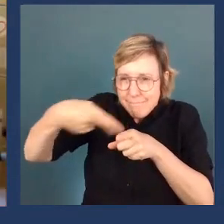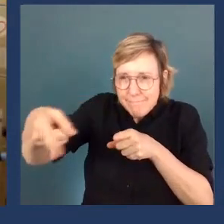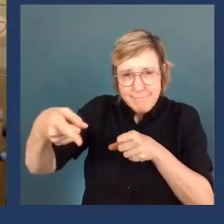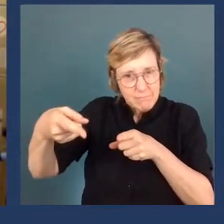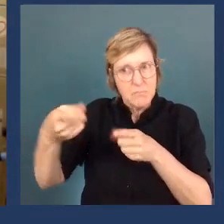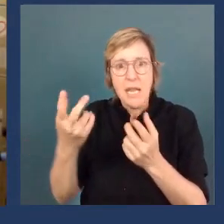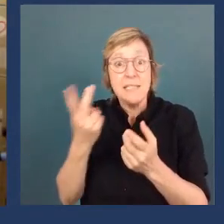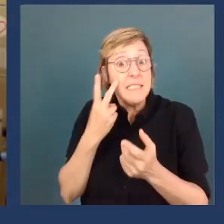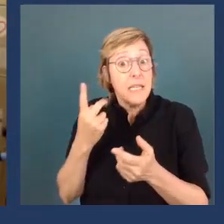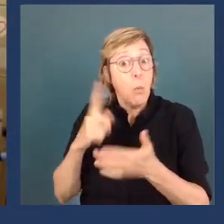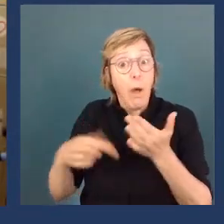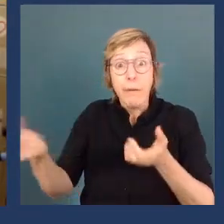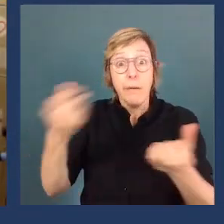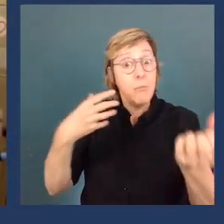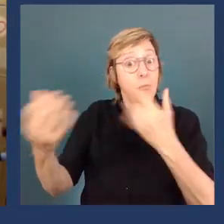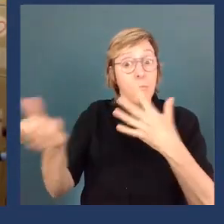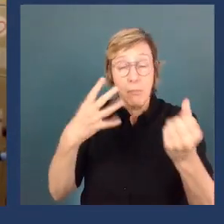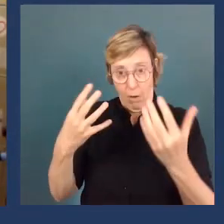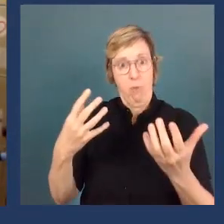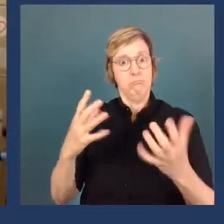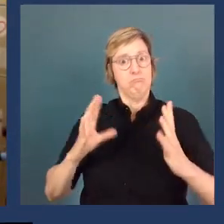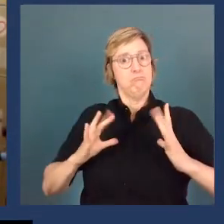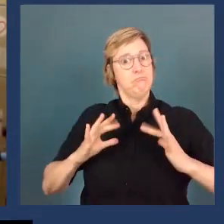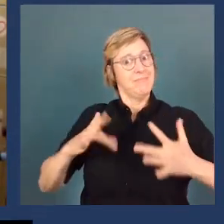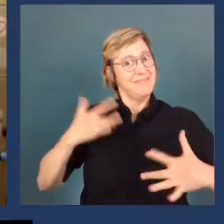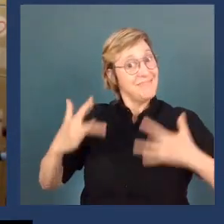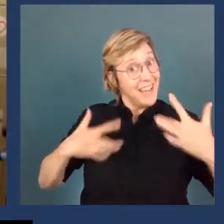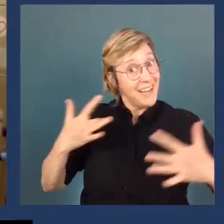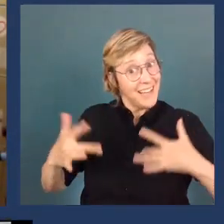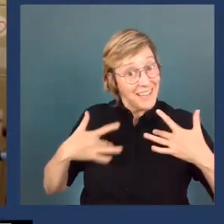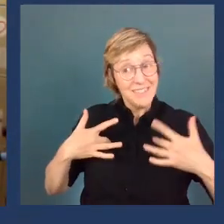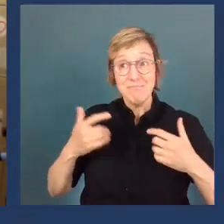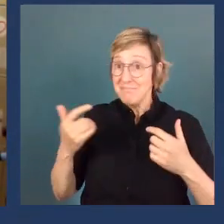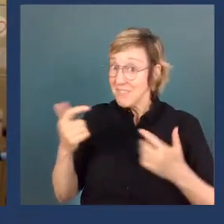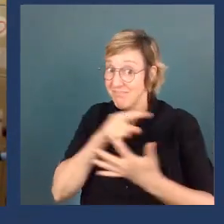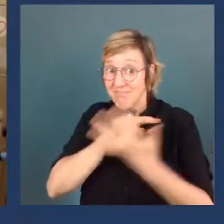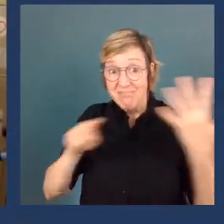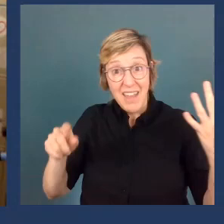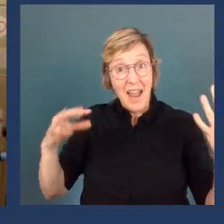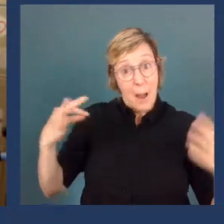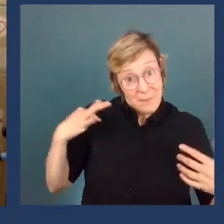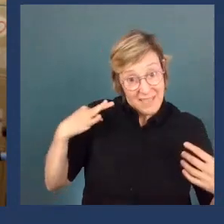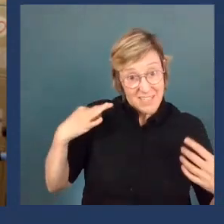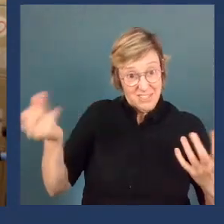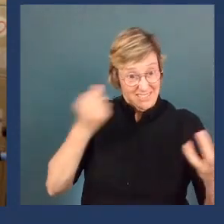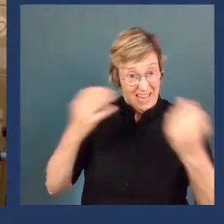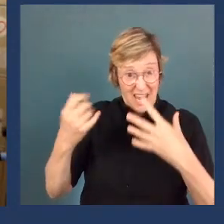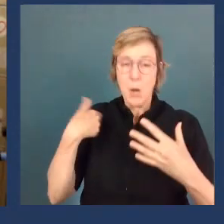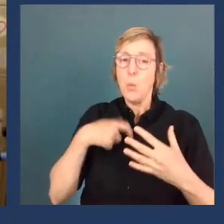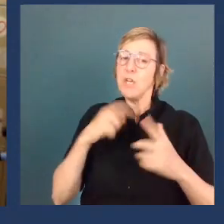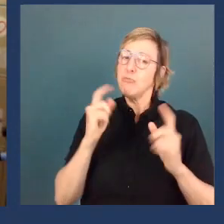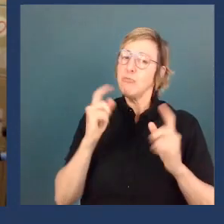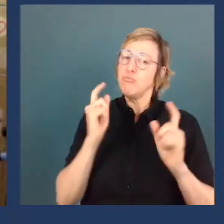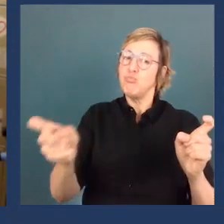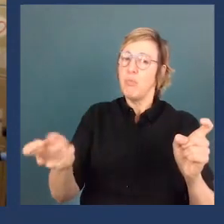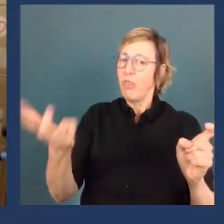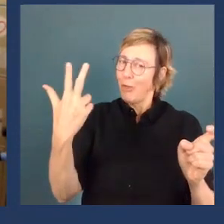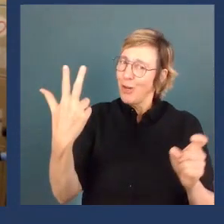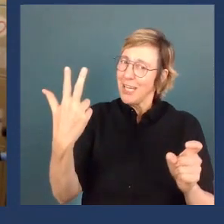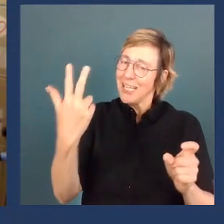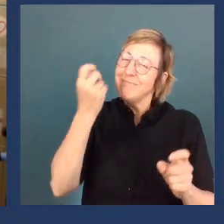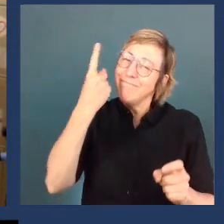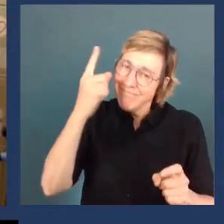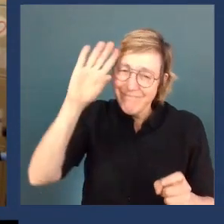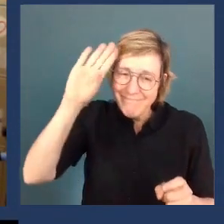got. And we're really excited of all the applications. We were able to award 3, not nearly enough, but that's what we were able